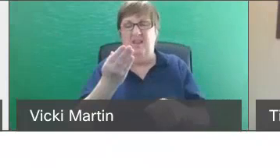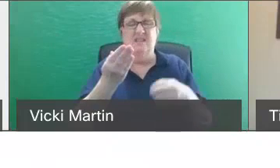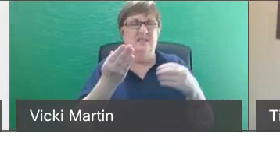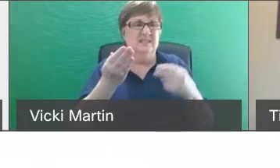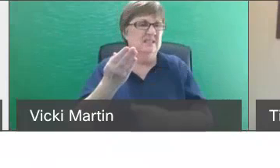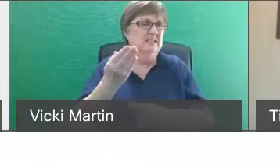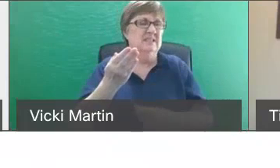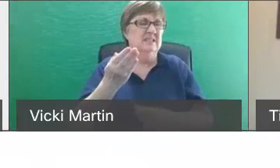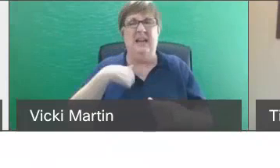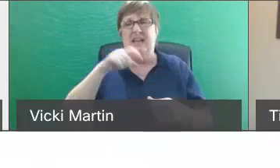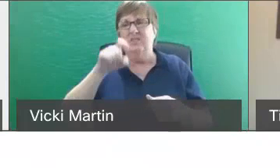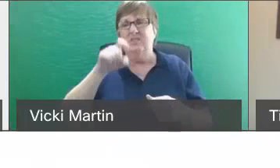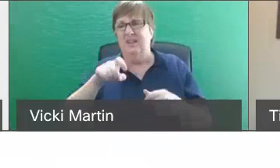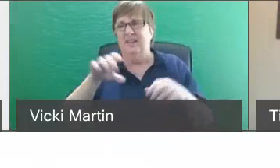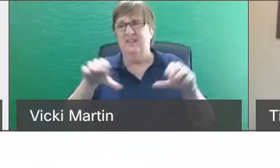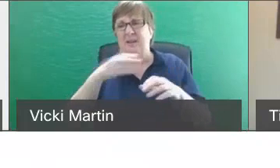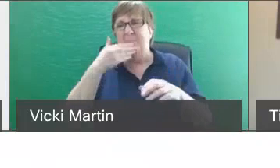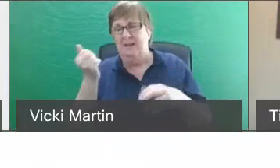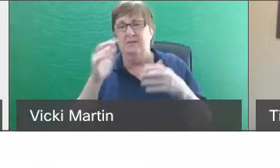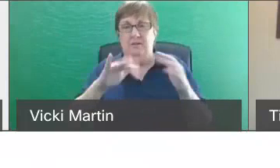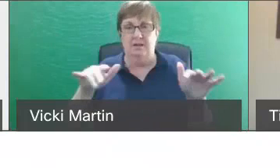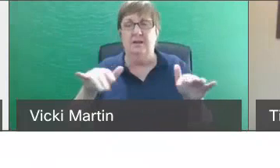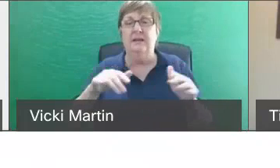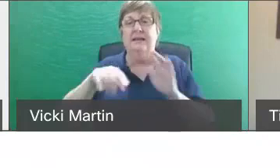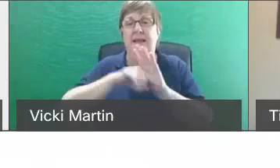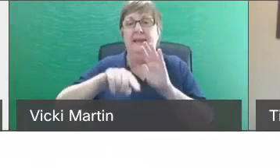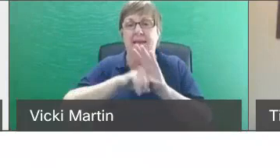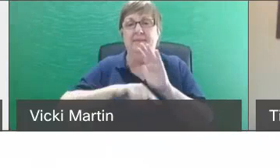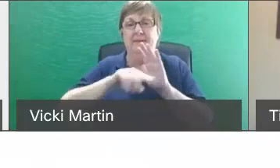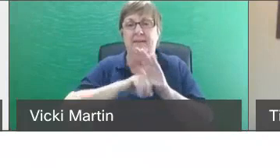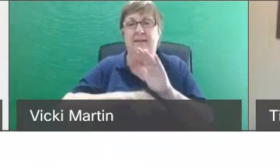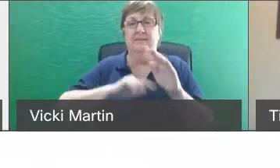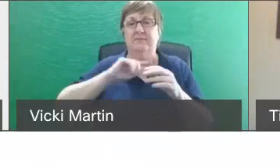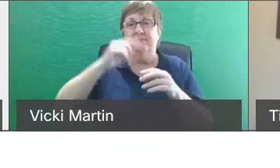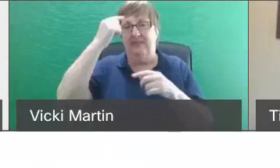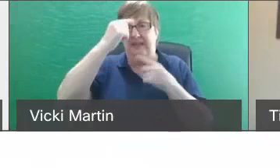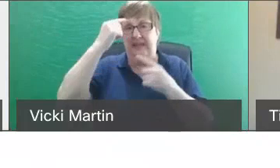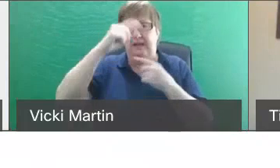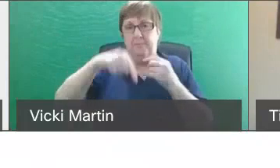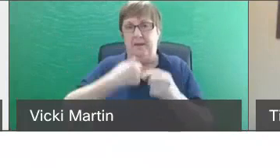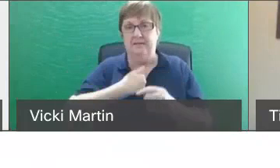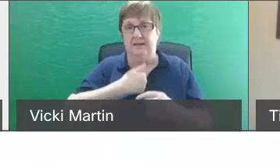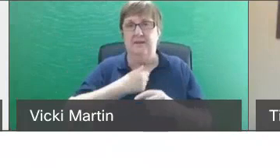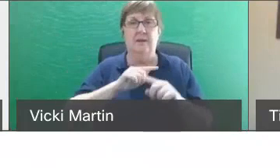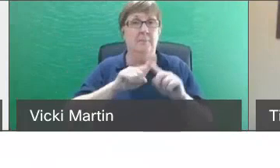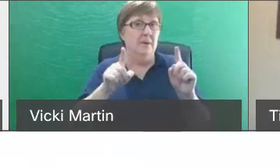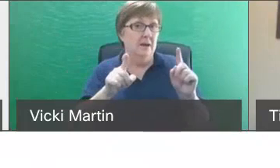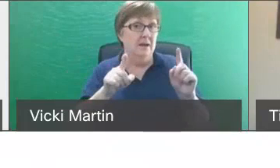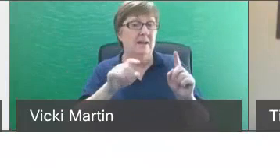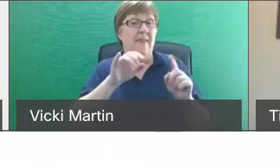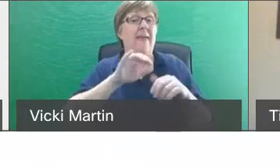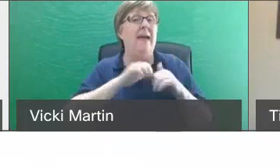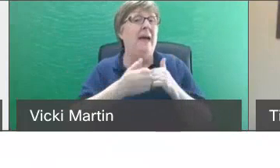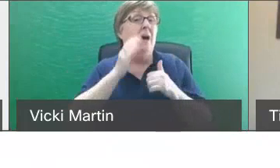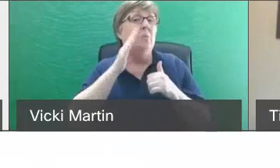of negative self-talk. But how do you talk to your best friends? How do you talk to your friends? Try to talk to yourself in that way. That way you'll